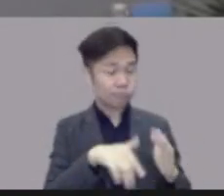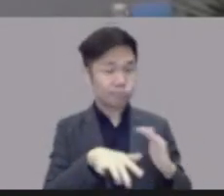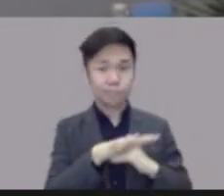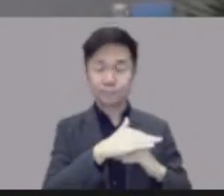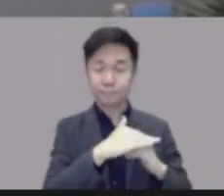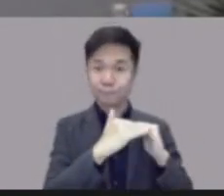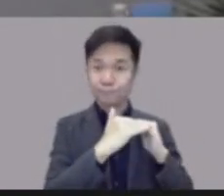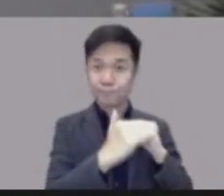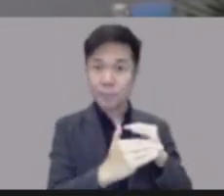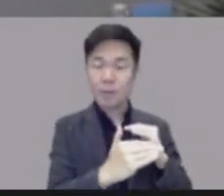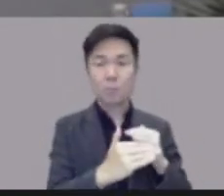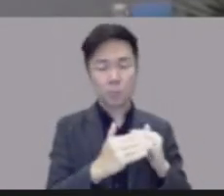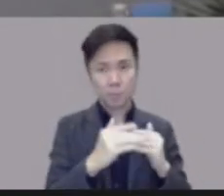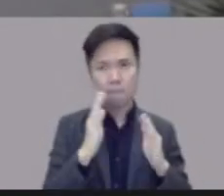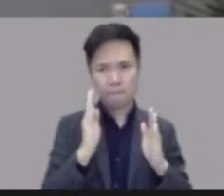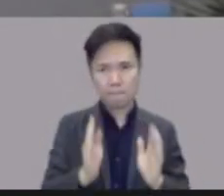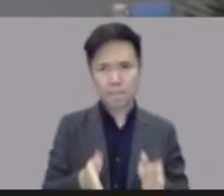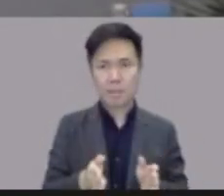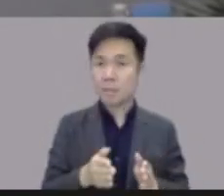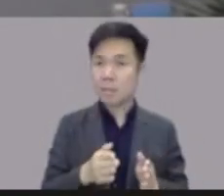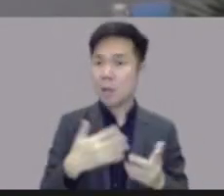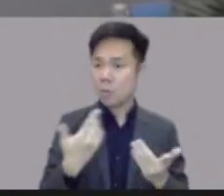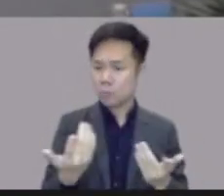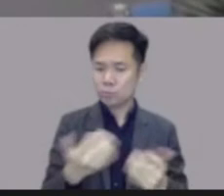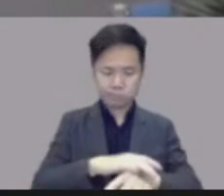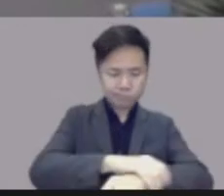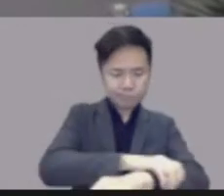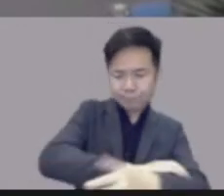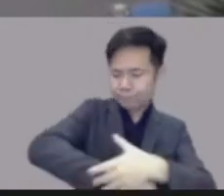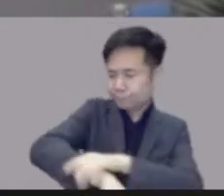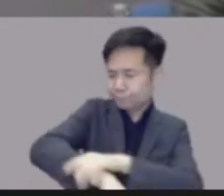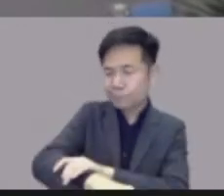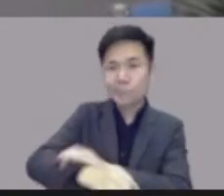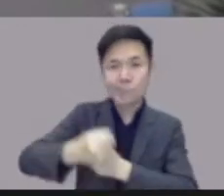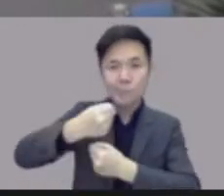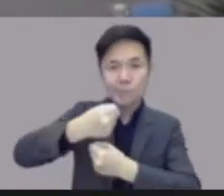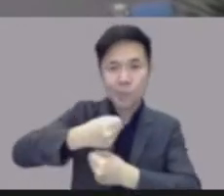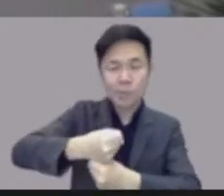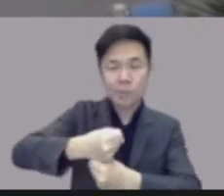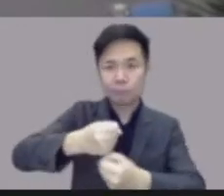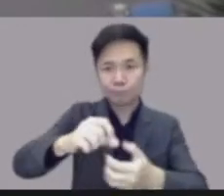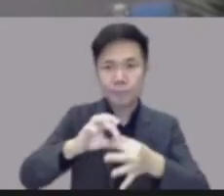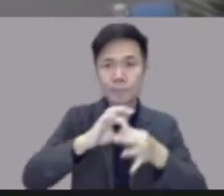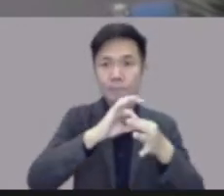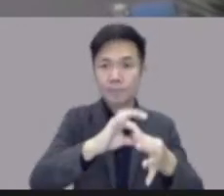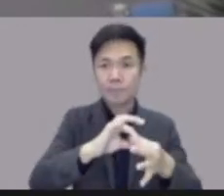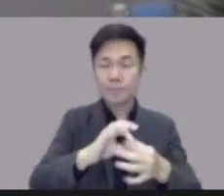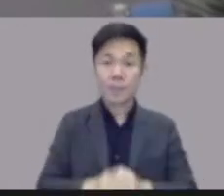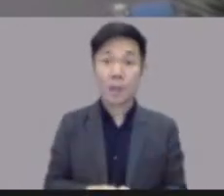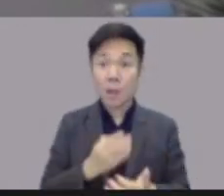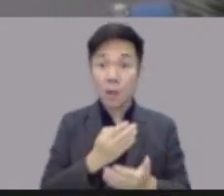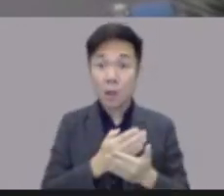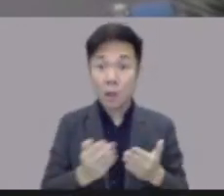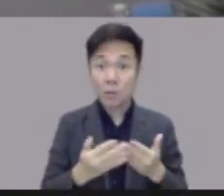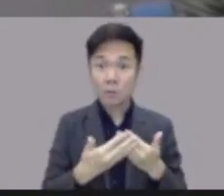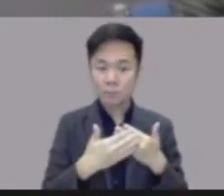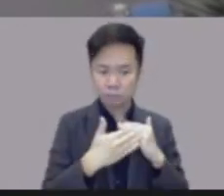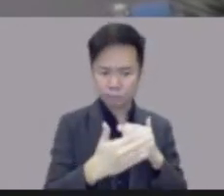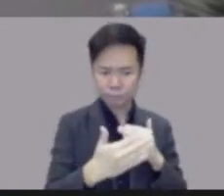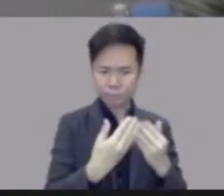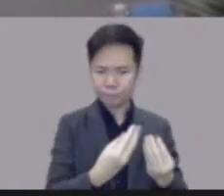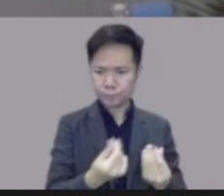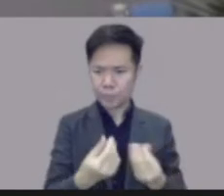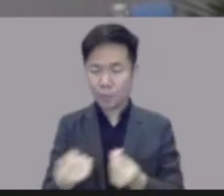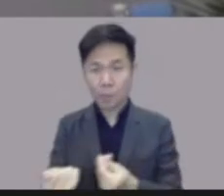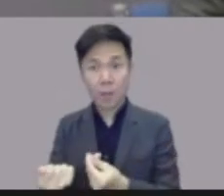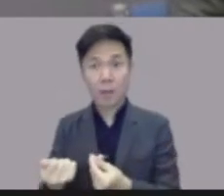invented and demonstrated such Innovation Innovative scrimate and sustainability Solutions can be also attract investment